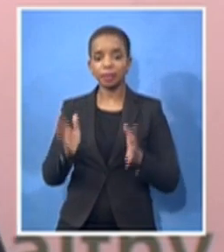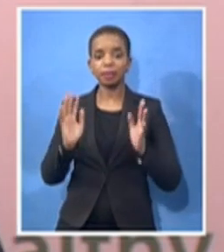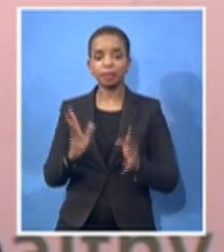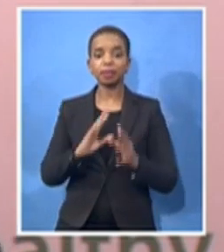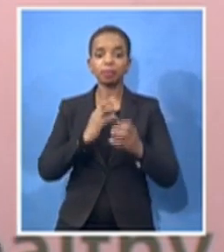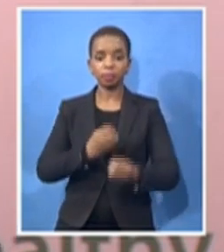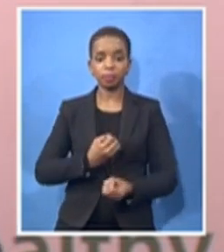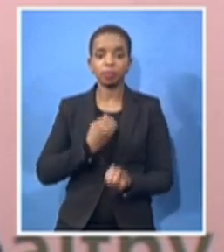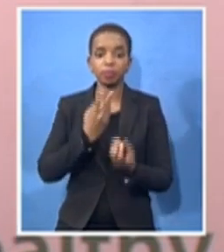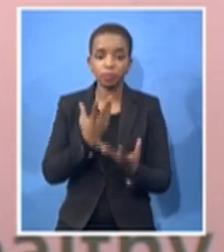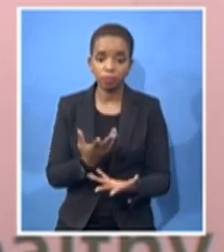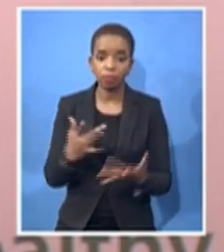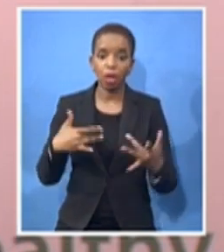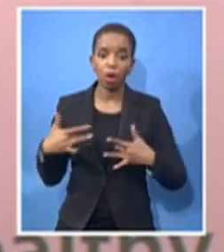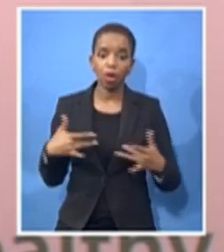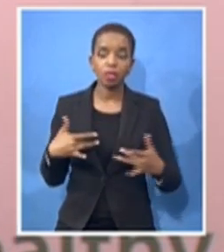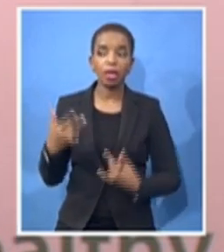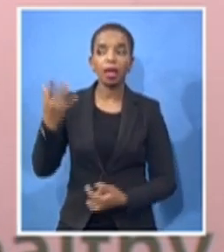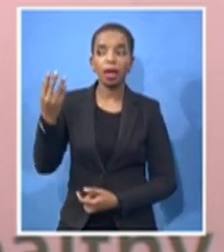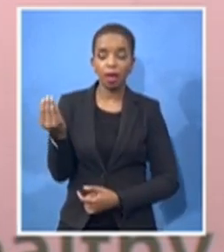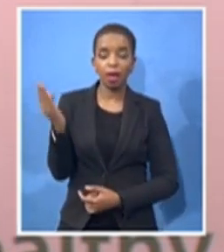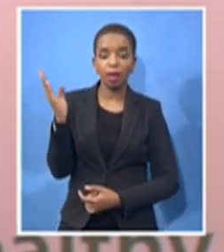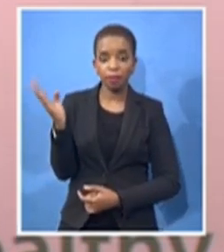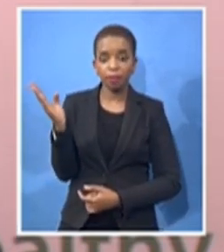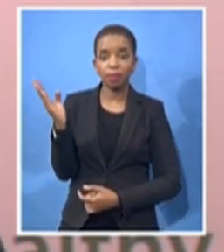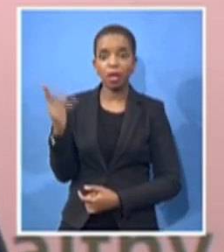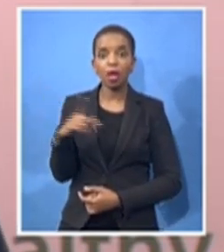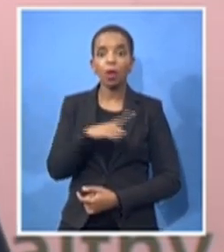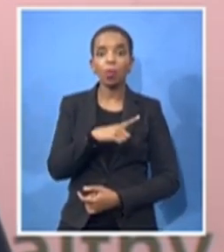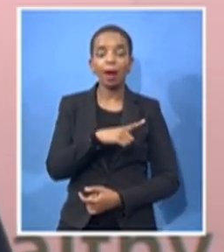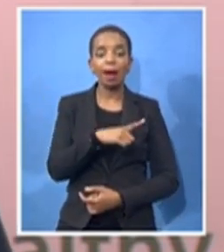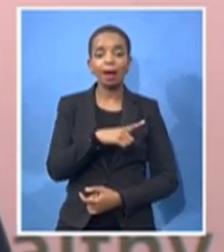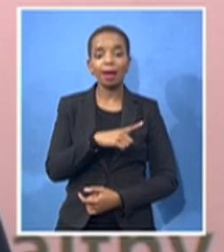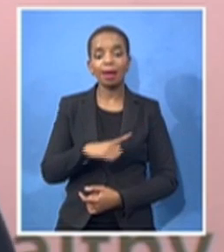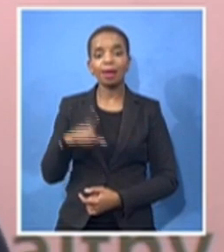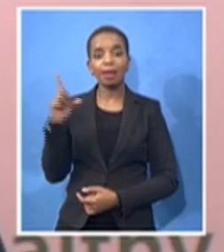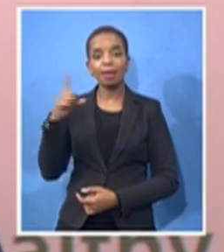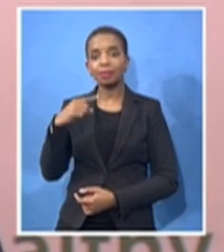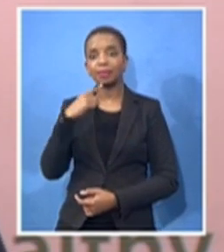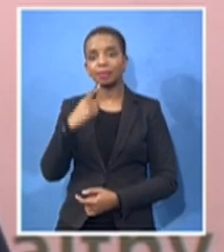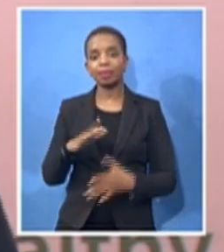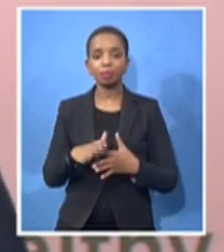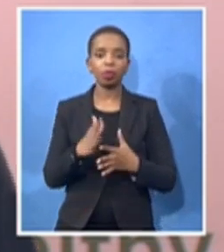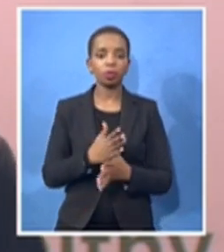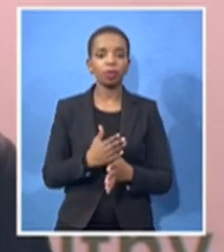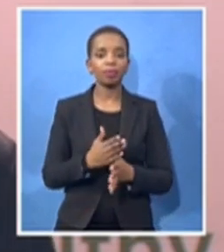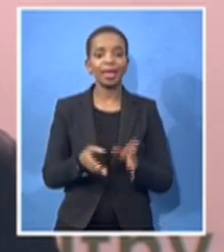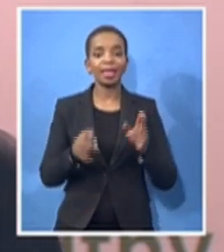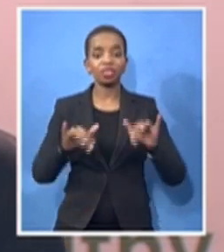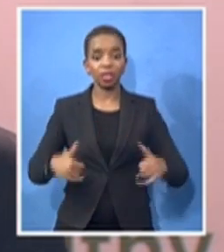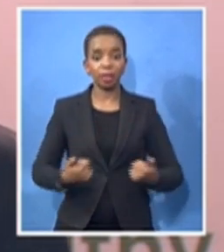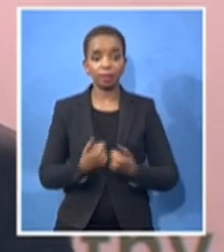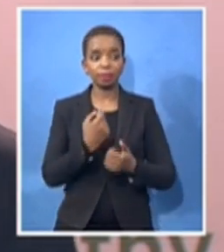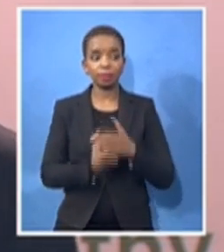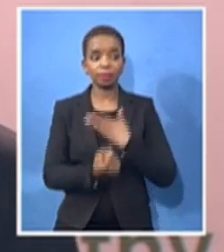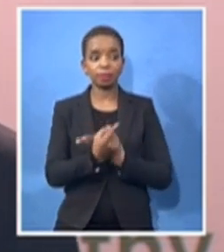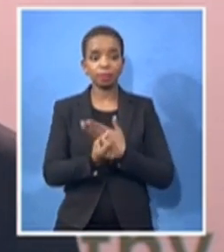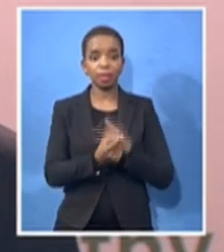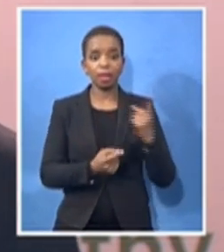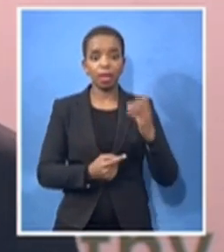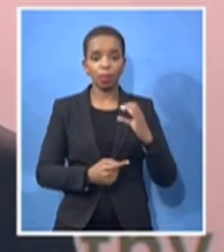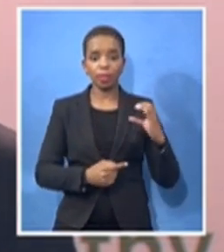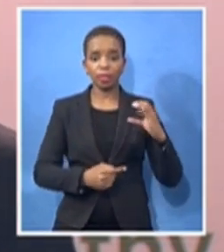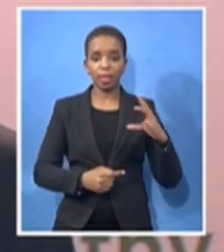it looks like because of the nature of the challenge in the Western Cape, we're losing our focus instead of also looking